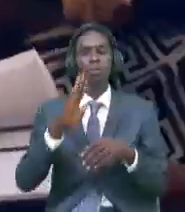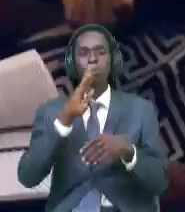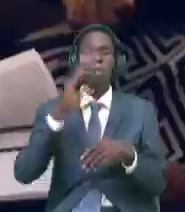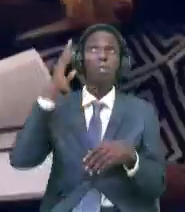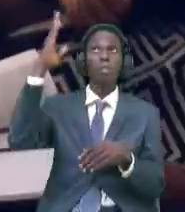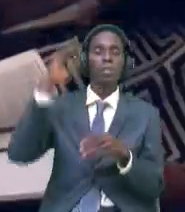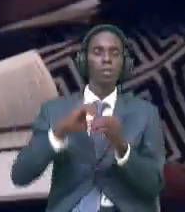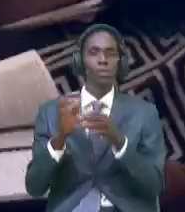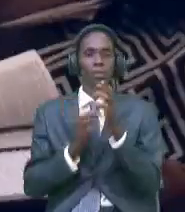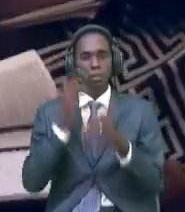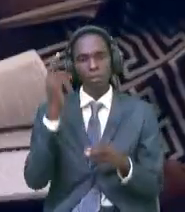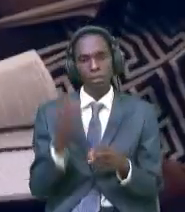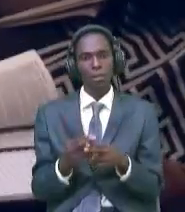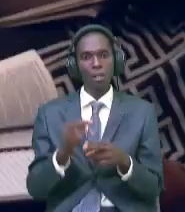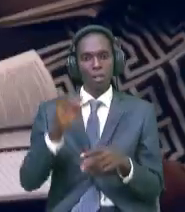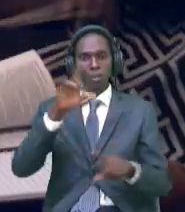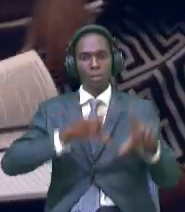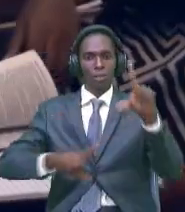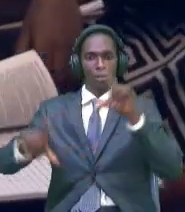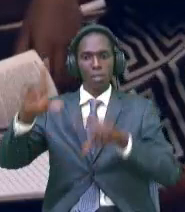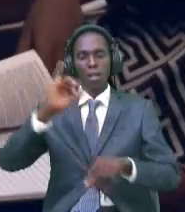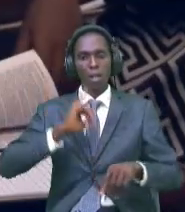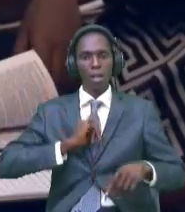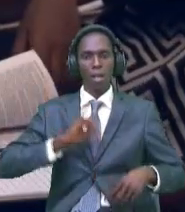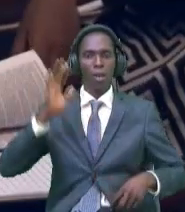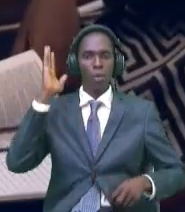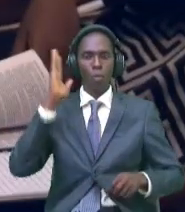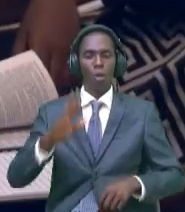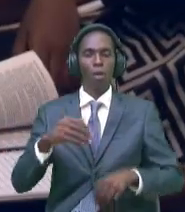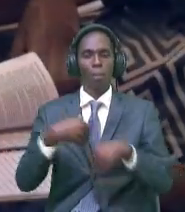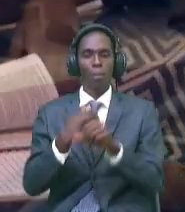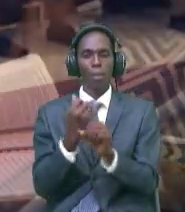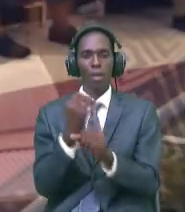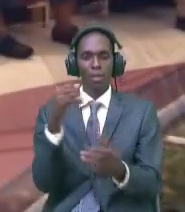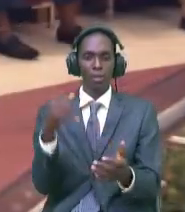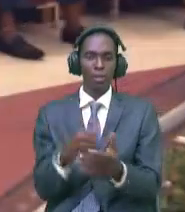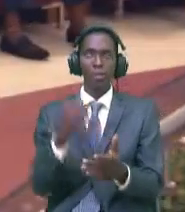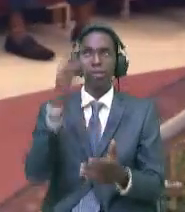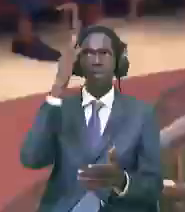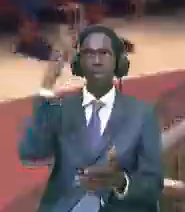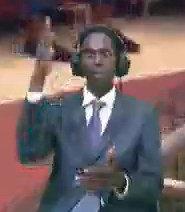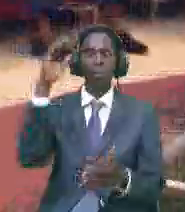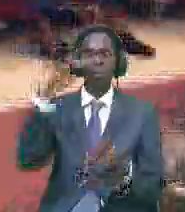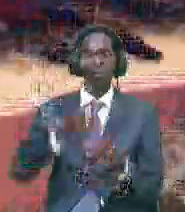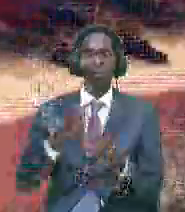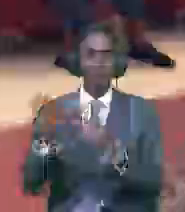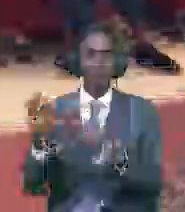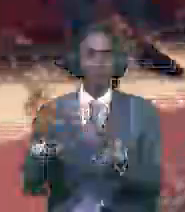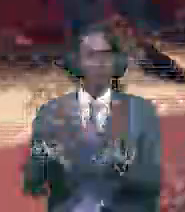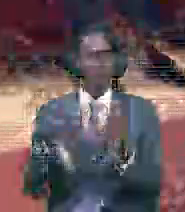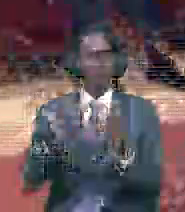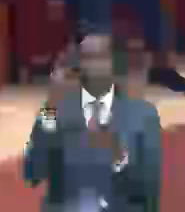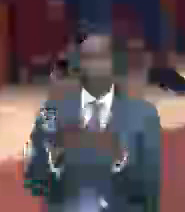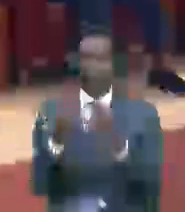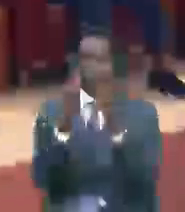name. I will make it. I will make it in Jesus'